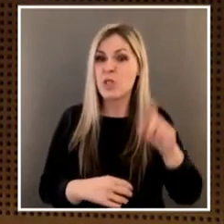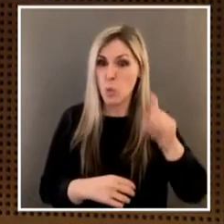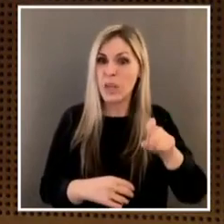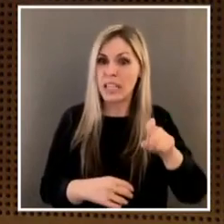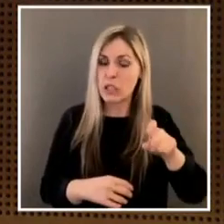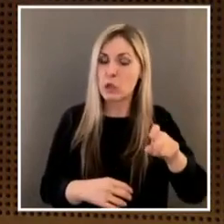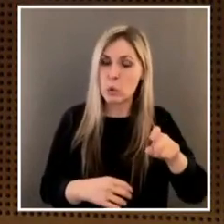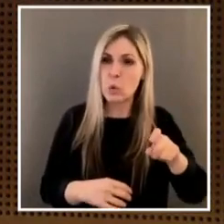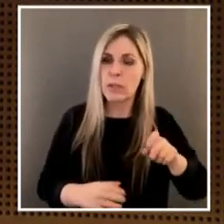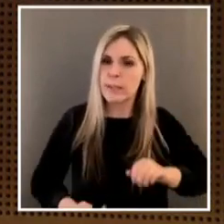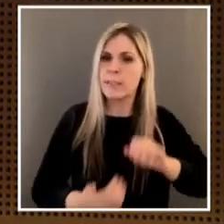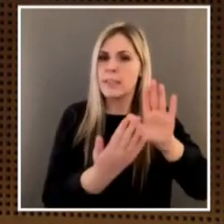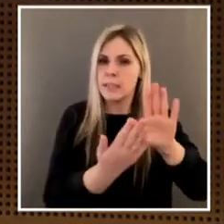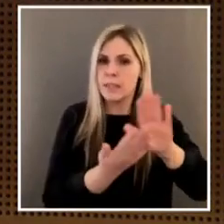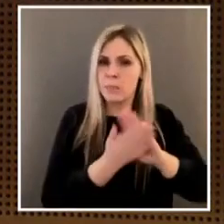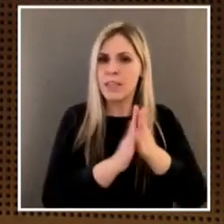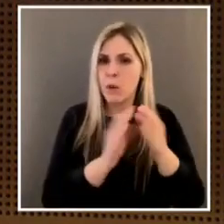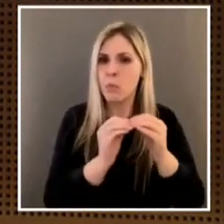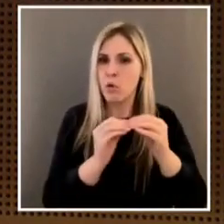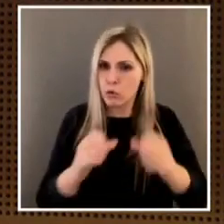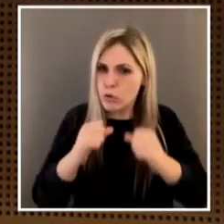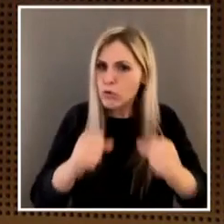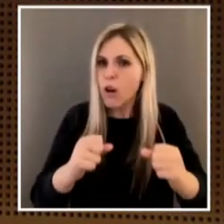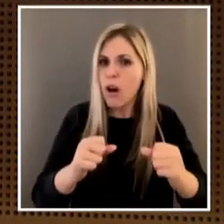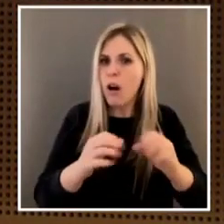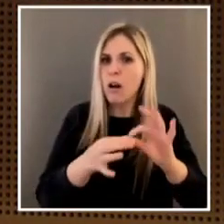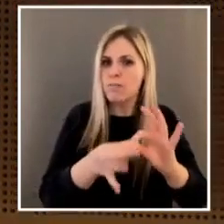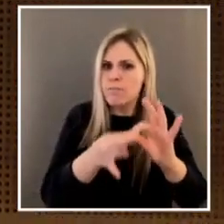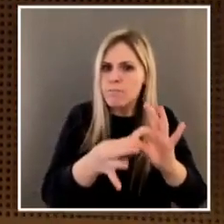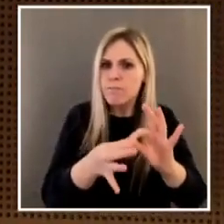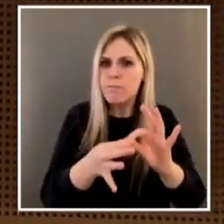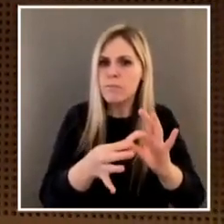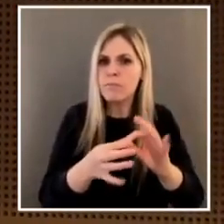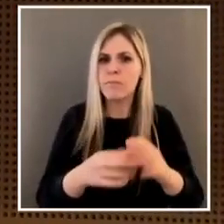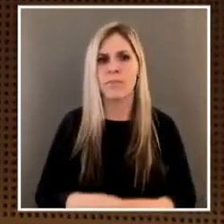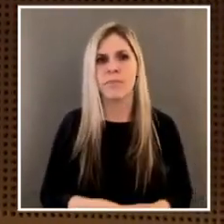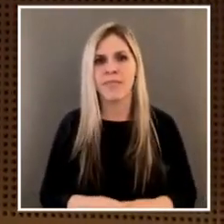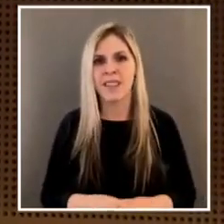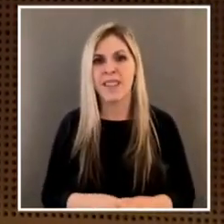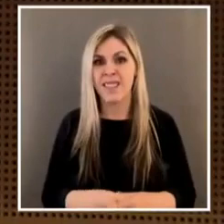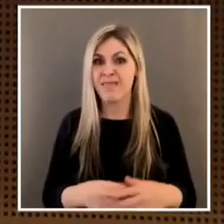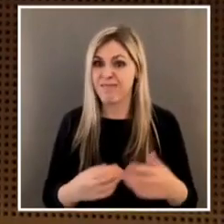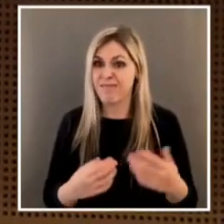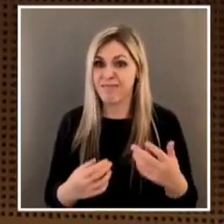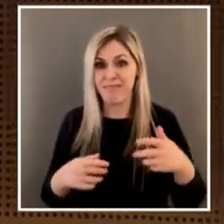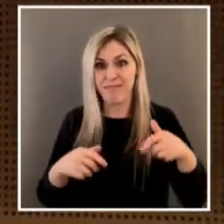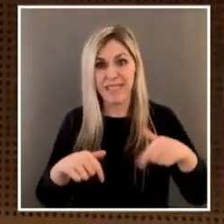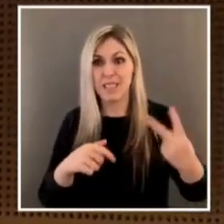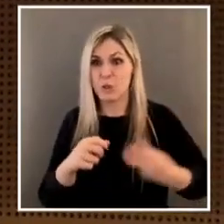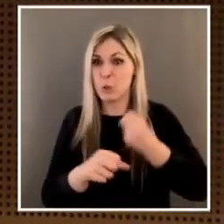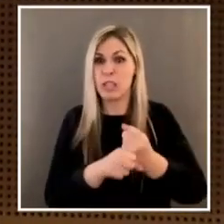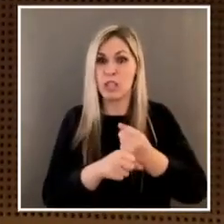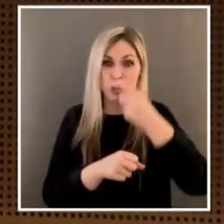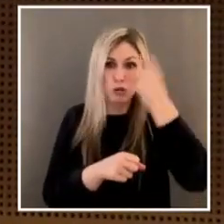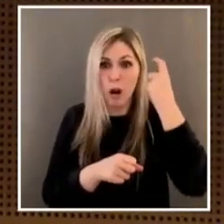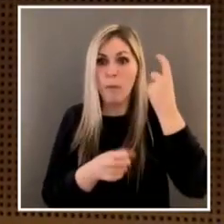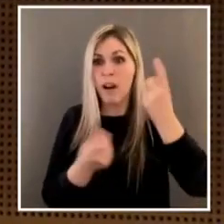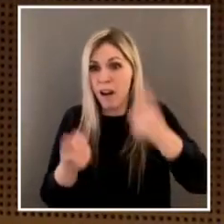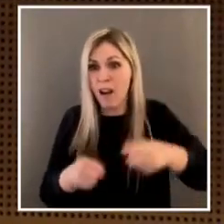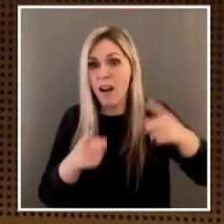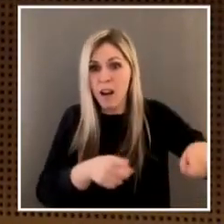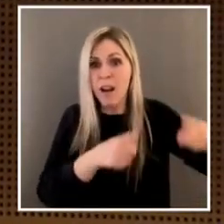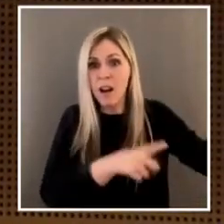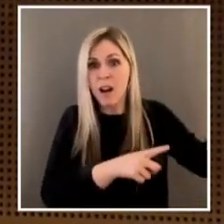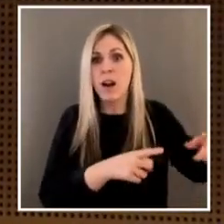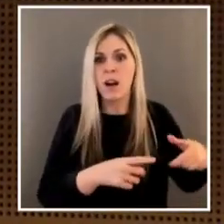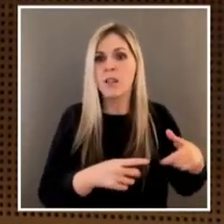make it stronger than ever. These traumas that we've all experienced, some a lot